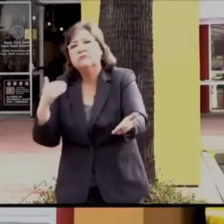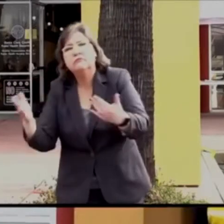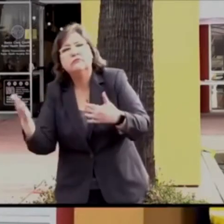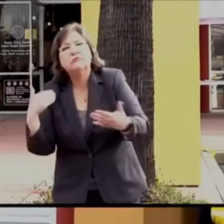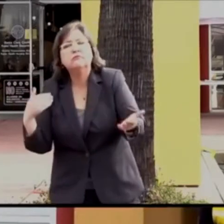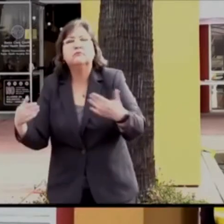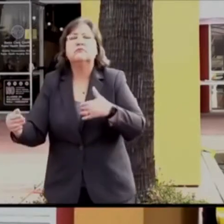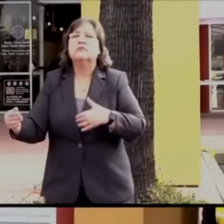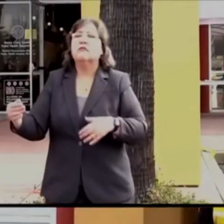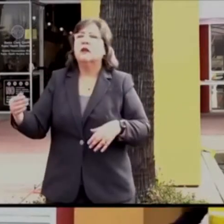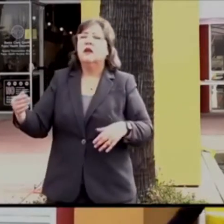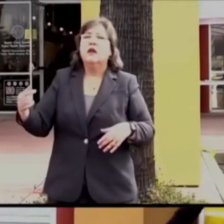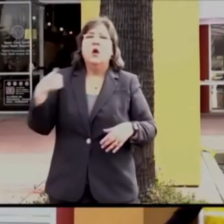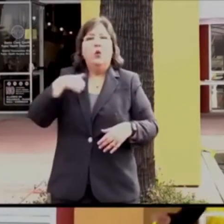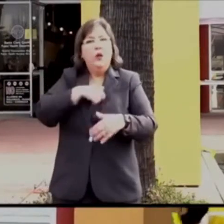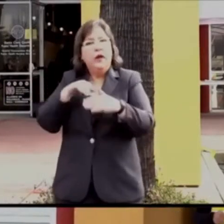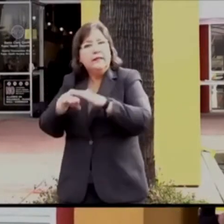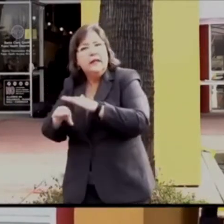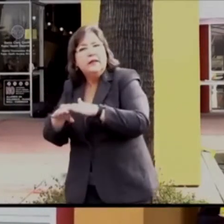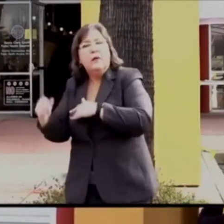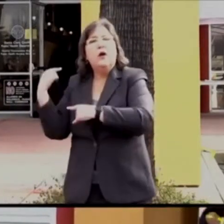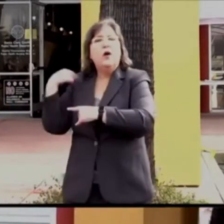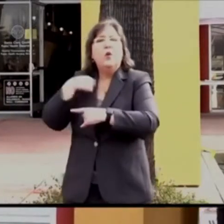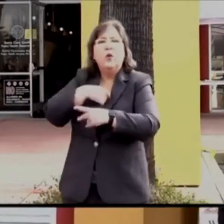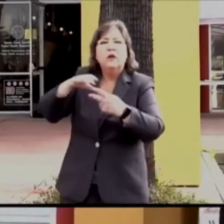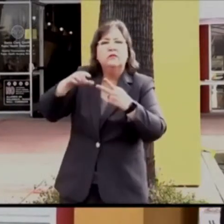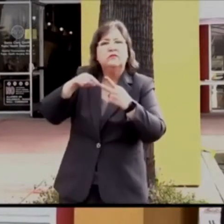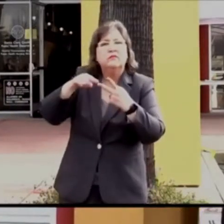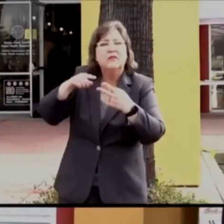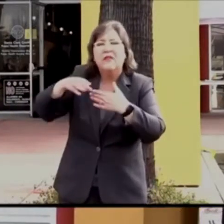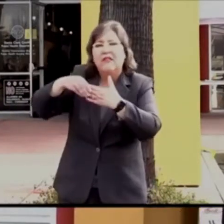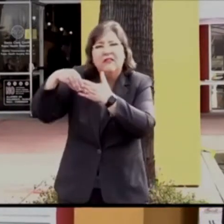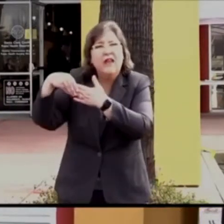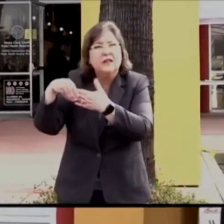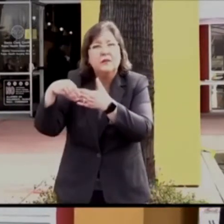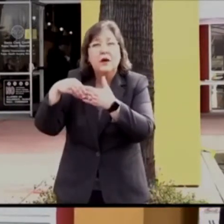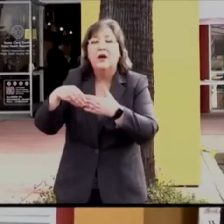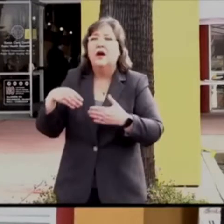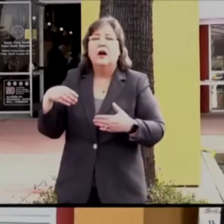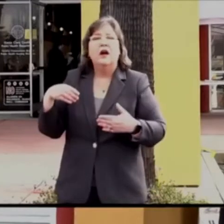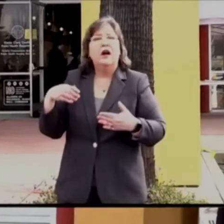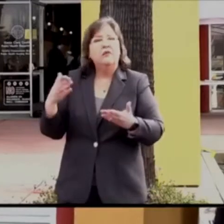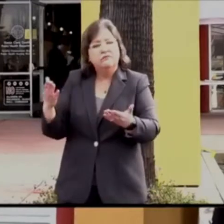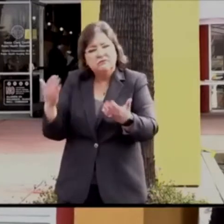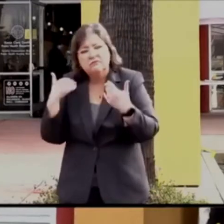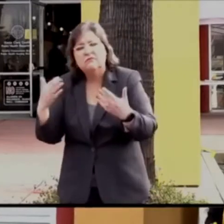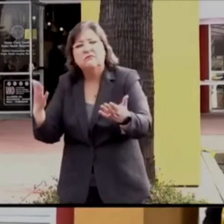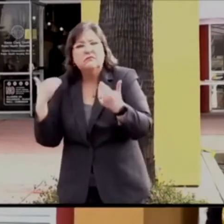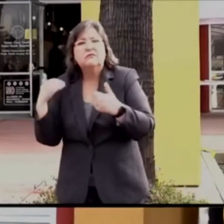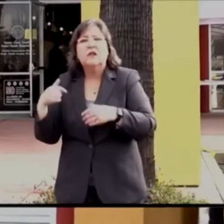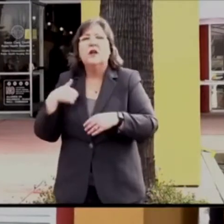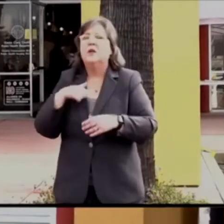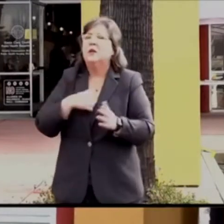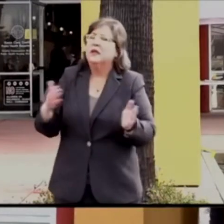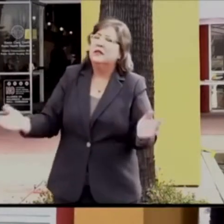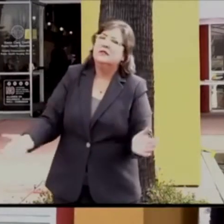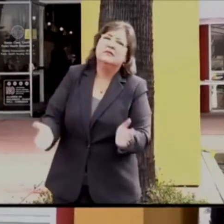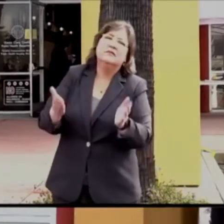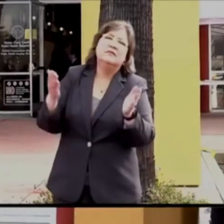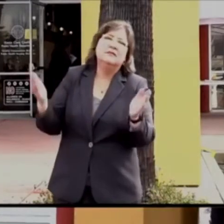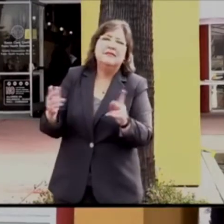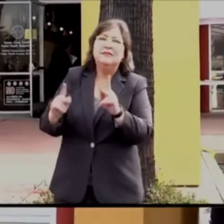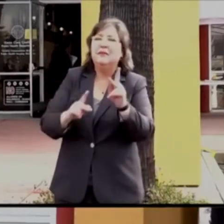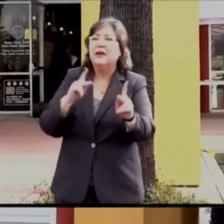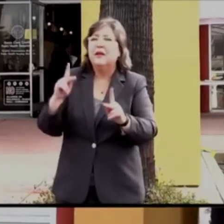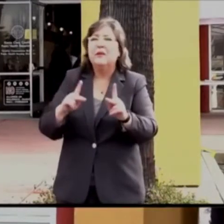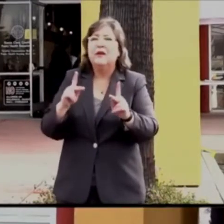is flexible, and that we can go ahead and ensure people that we'll be